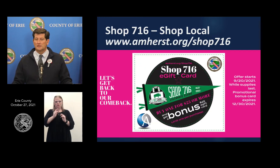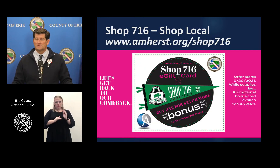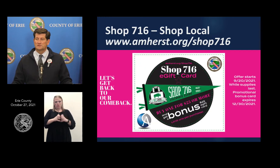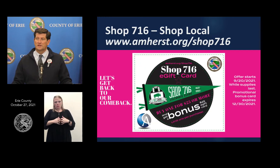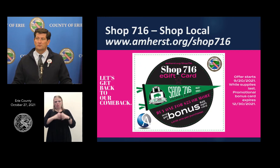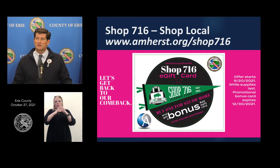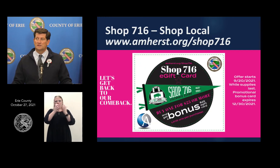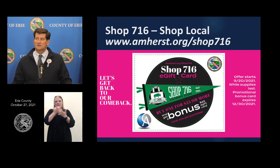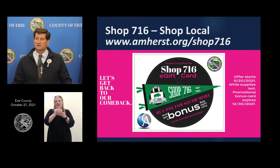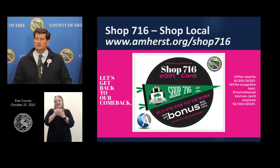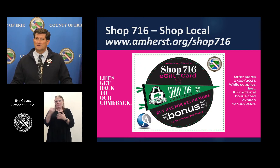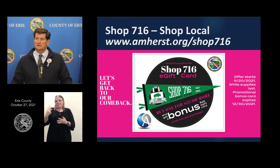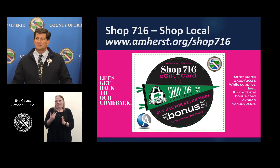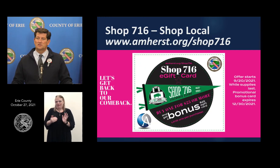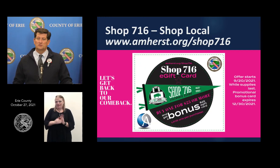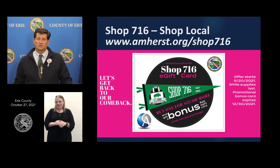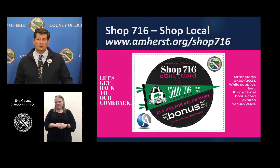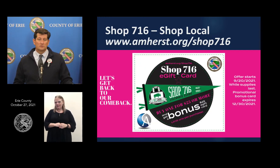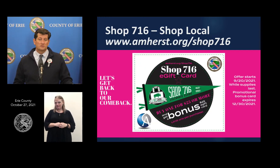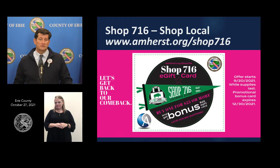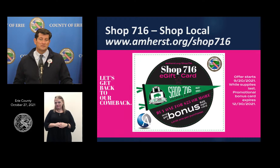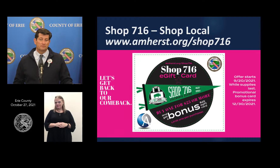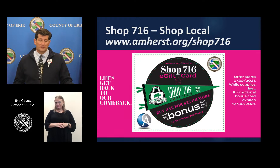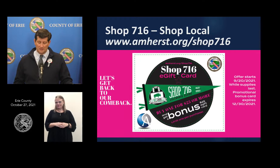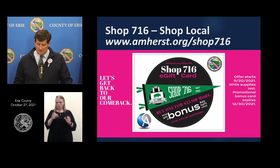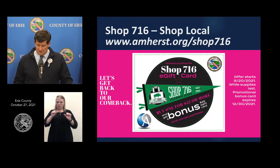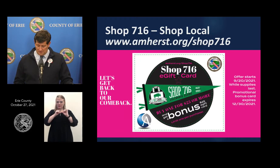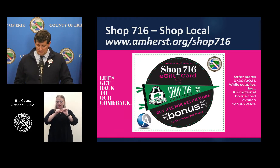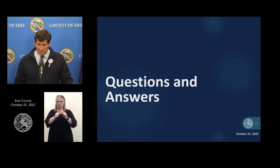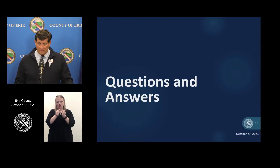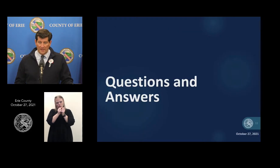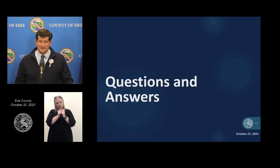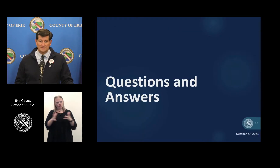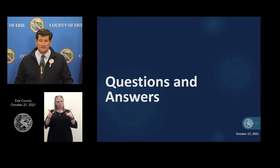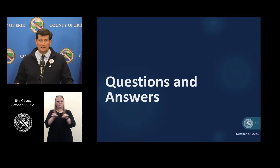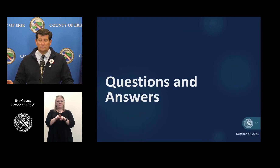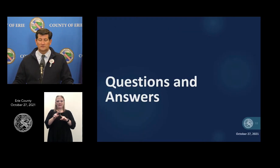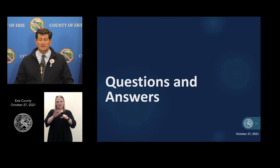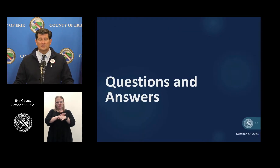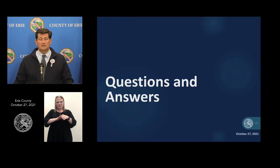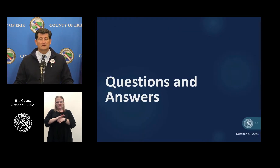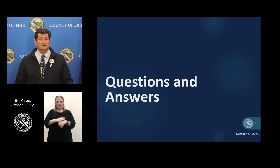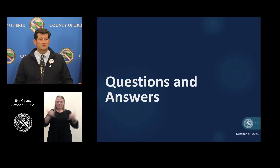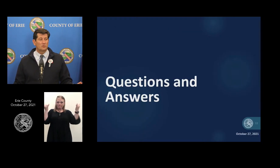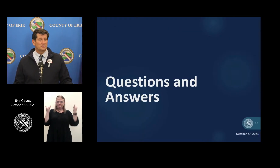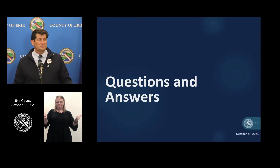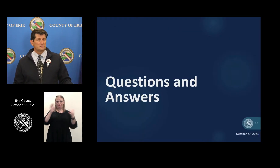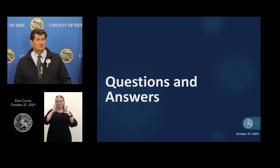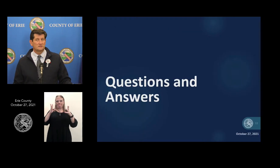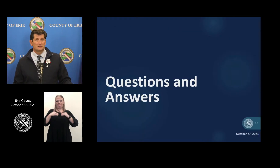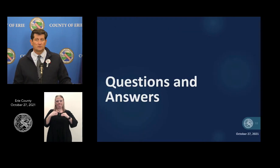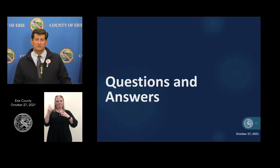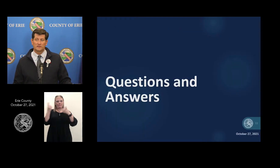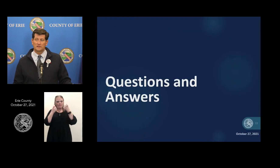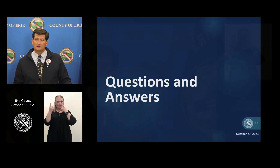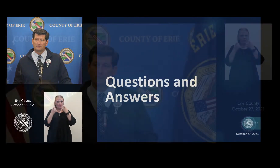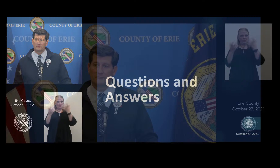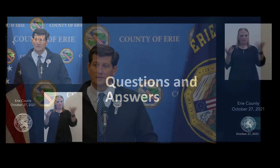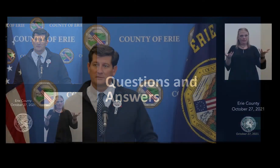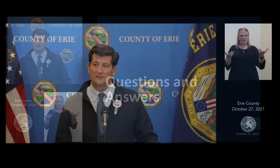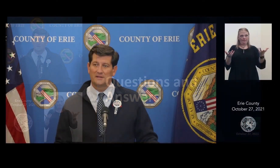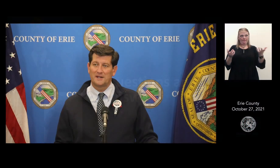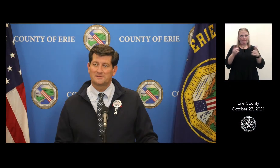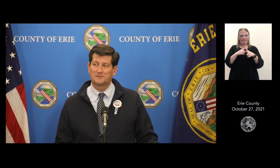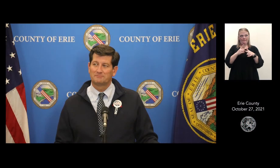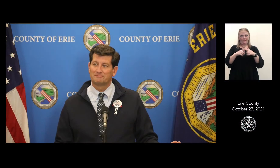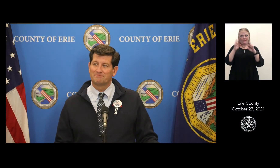21 so that we can continue to grow as a region. With that, we'll take some questions and hopefully